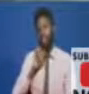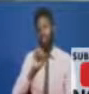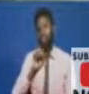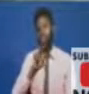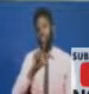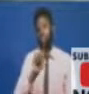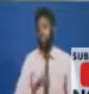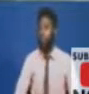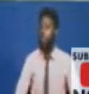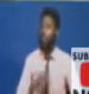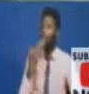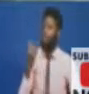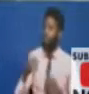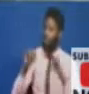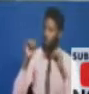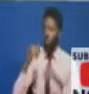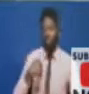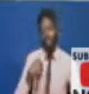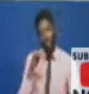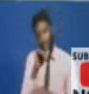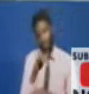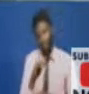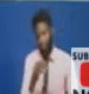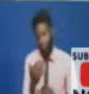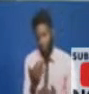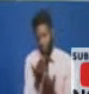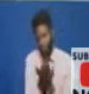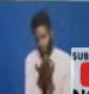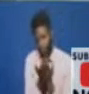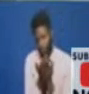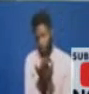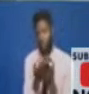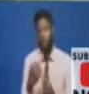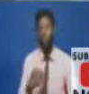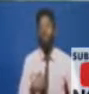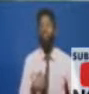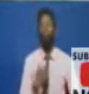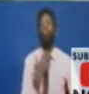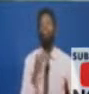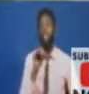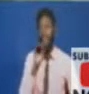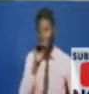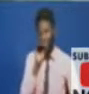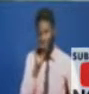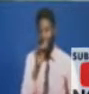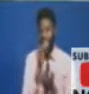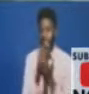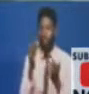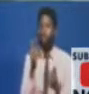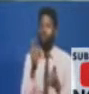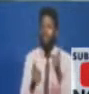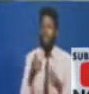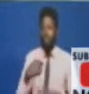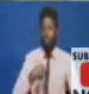I'll request for your indulgence, because what I'm about to ask is something that I know many of